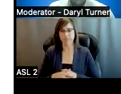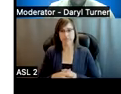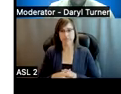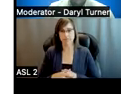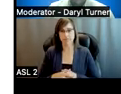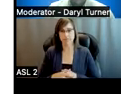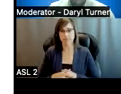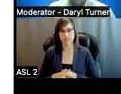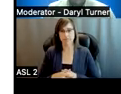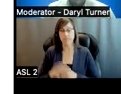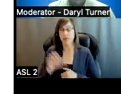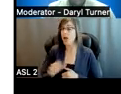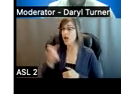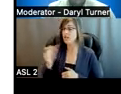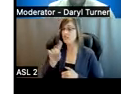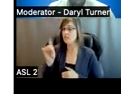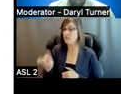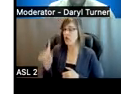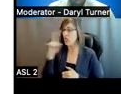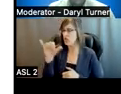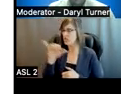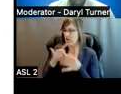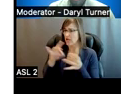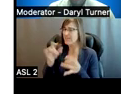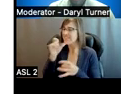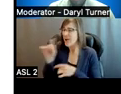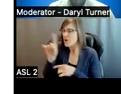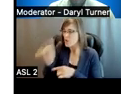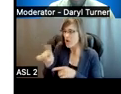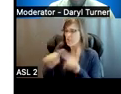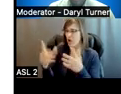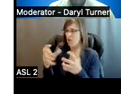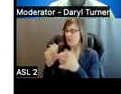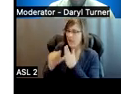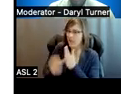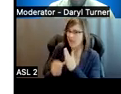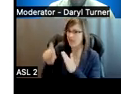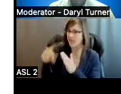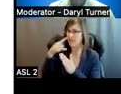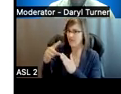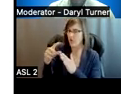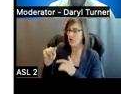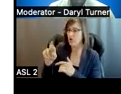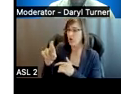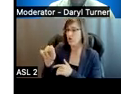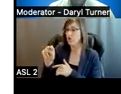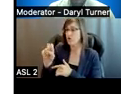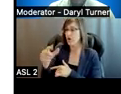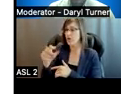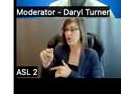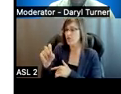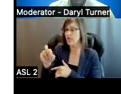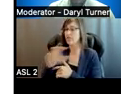Okay, and then here's another. Looks like comment. It says, not a question, but just want to amplify the need for transgender and